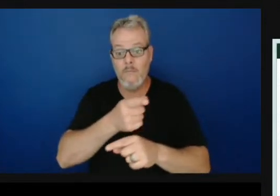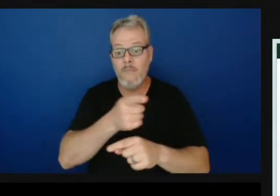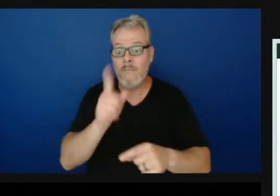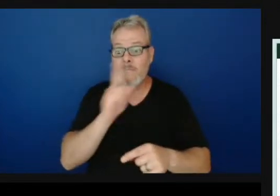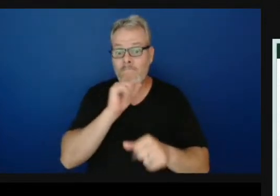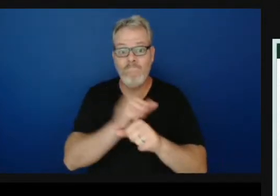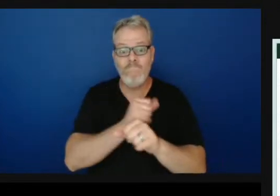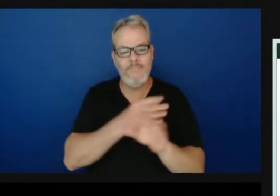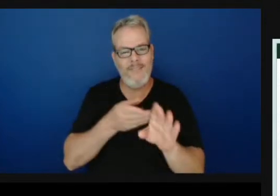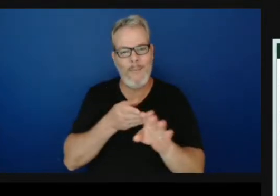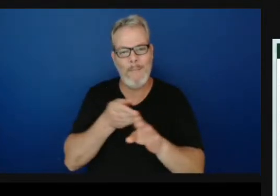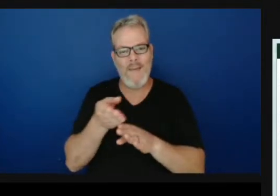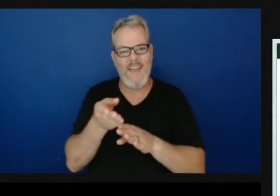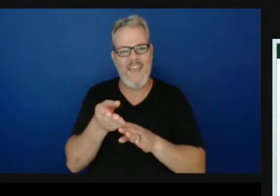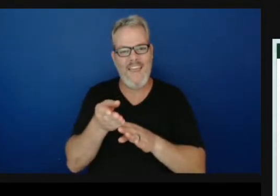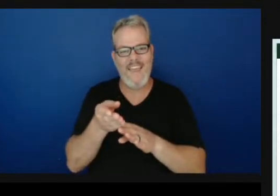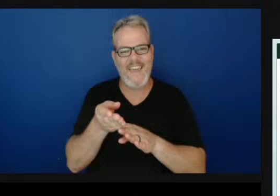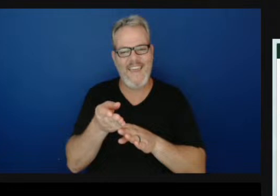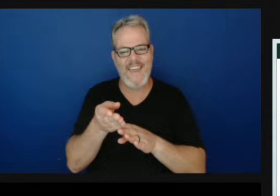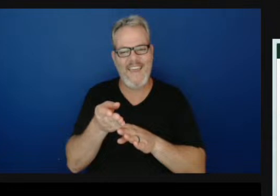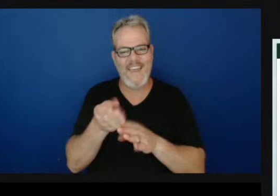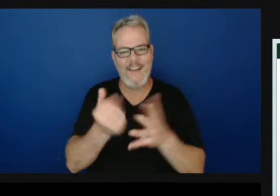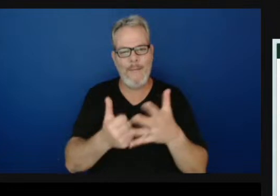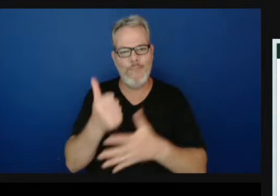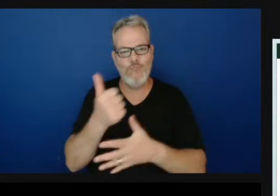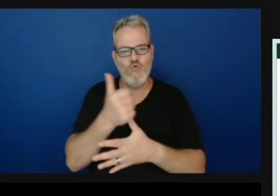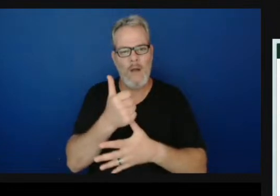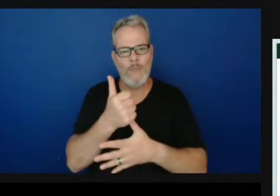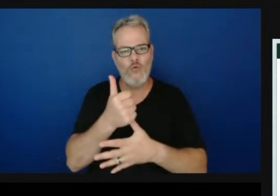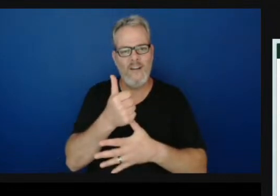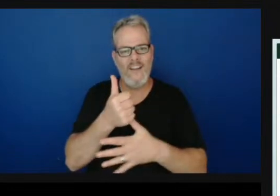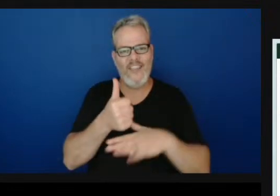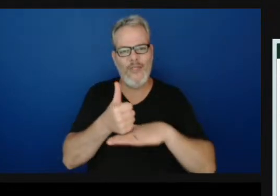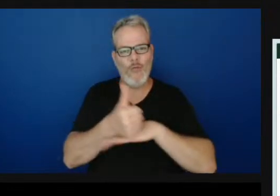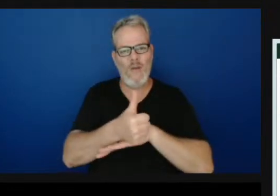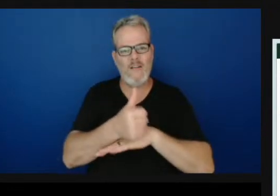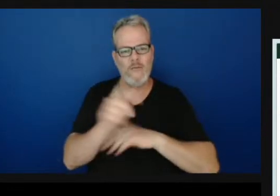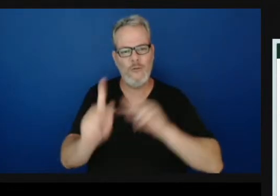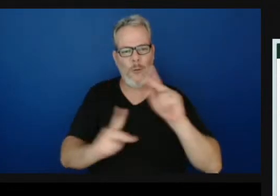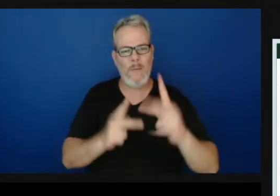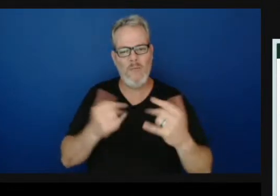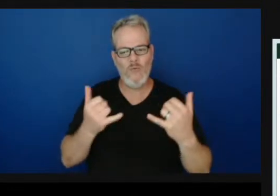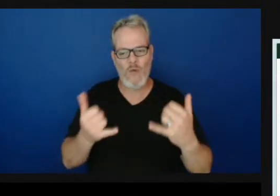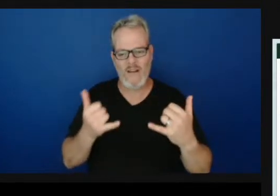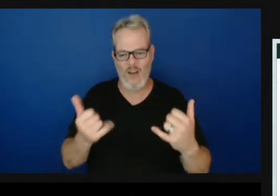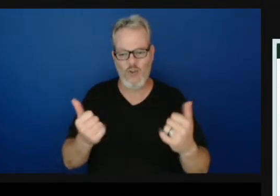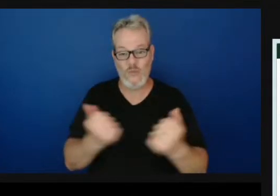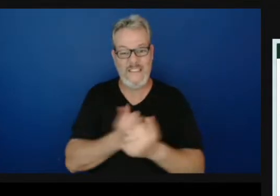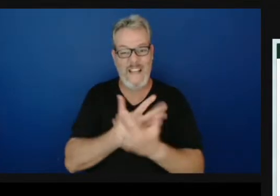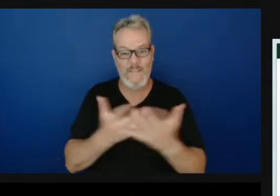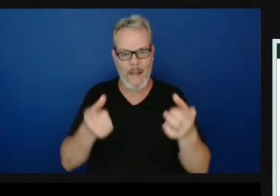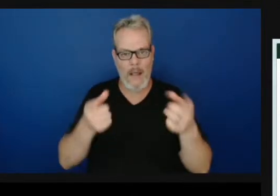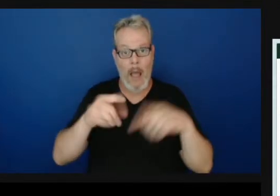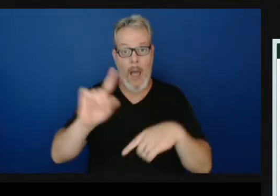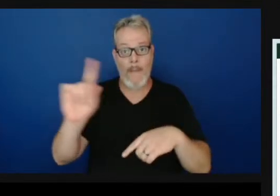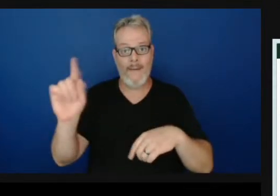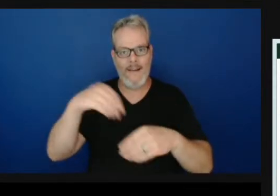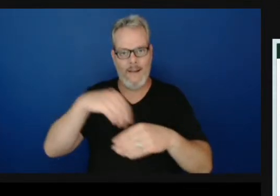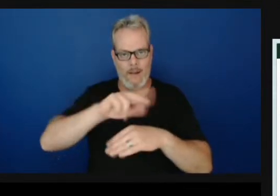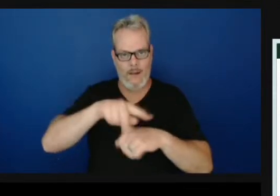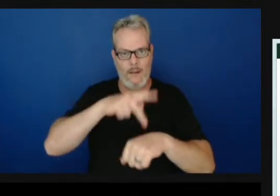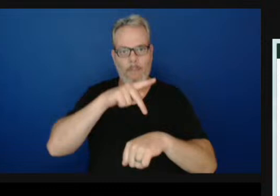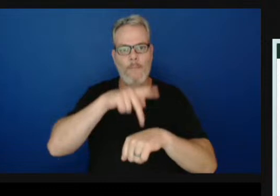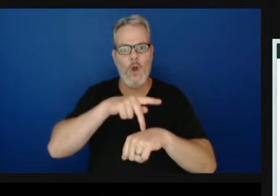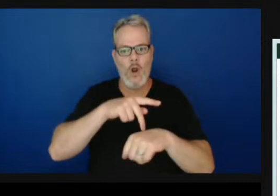main primary threat to people at this point in time, since all the activity underground is happening within the park and there's no flow to worry about or anything like